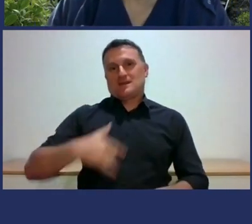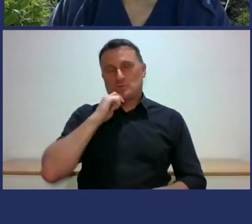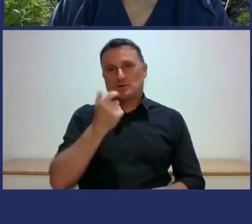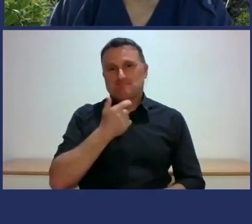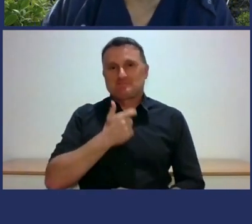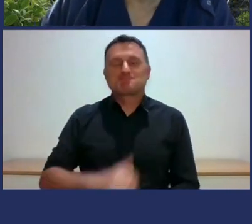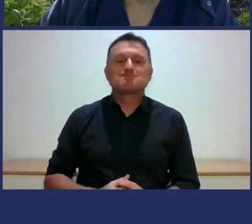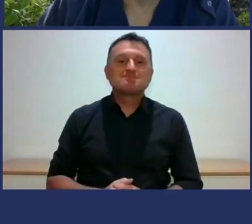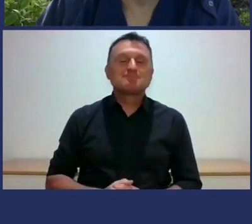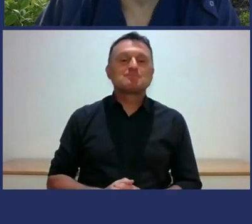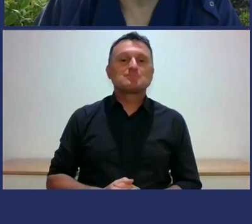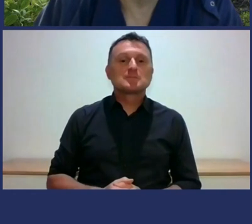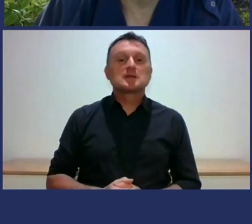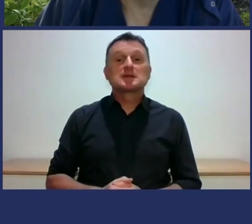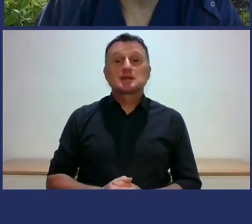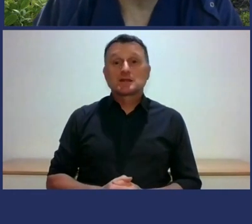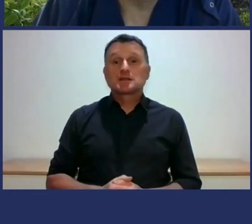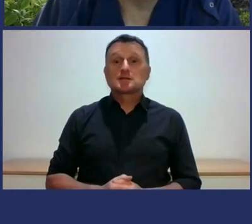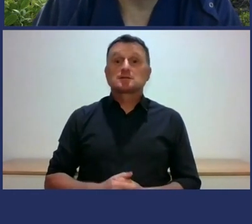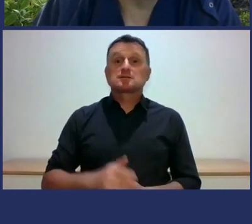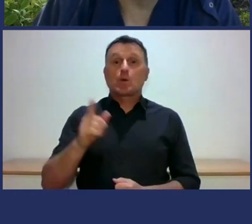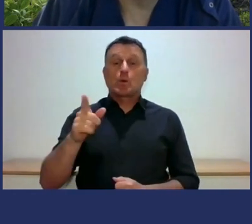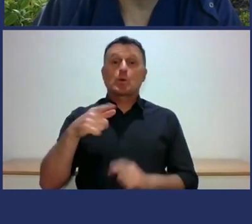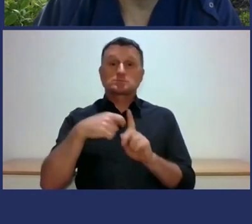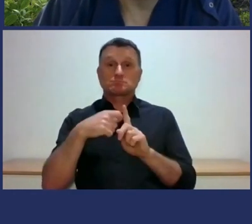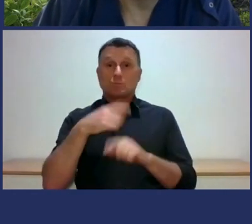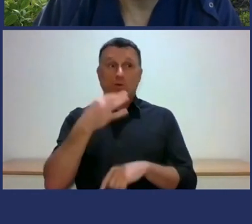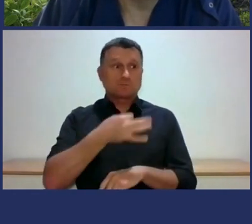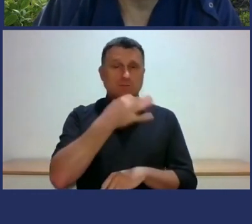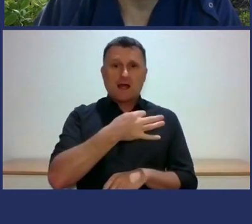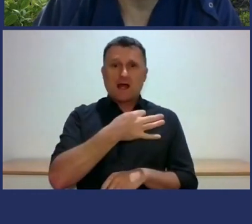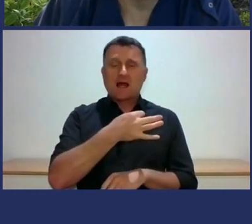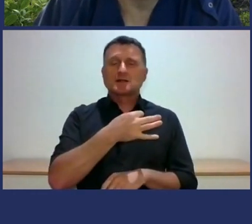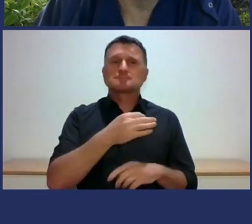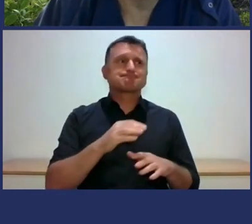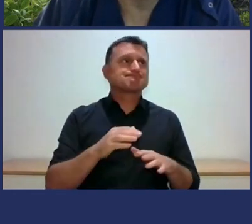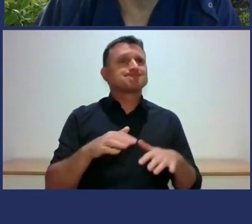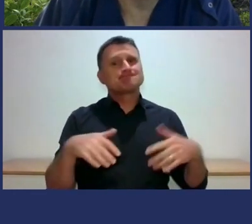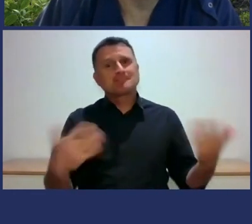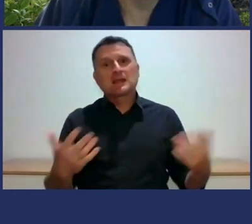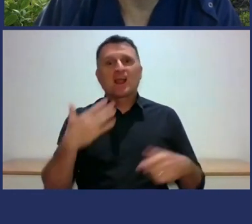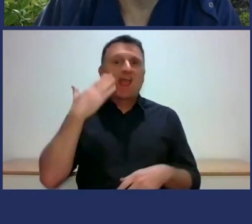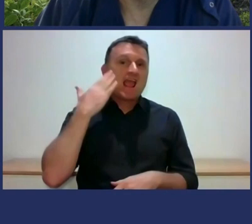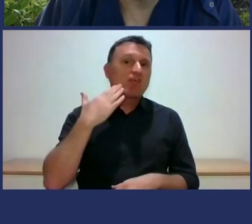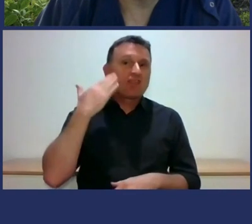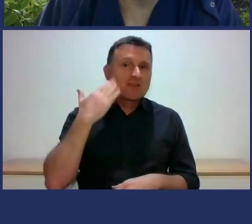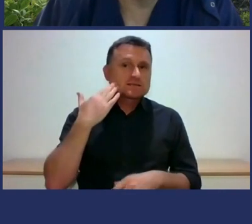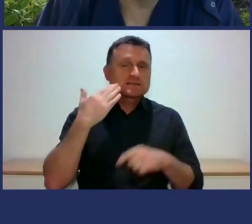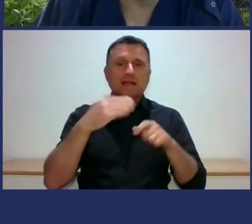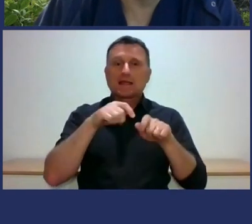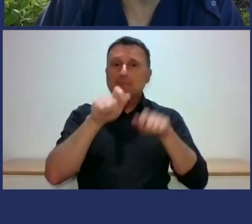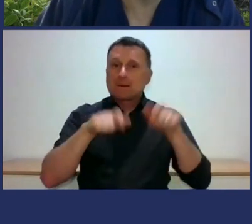Kara, can I ask you, is there any ethnicity that is more at risk than any other?